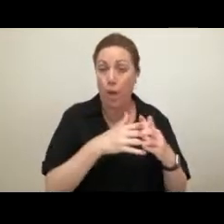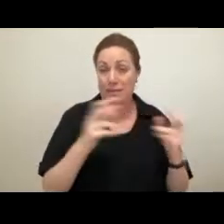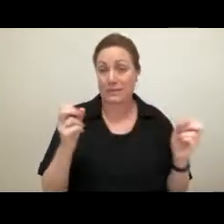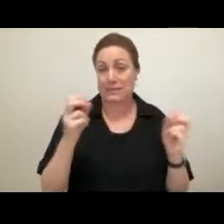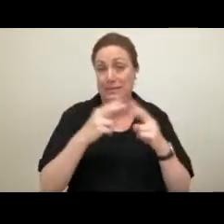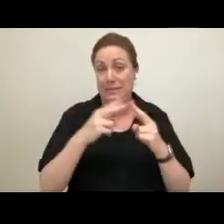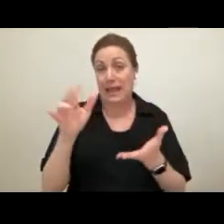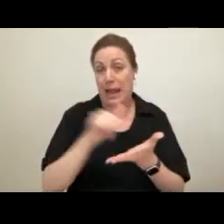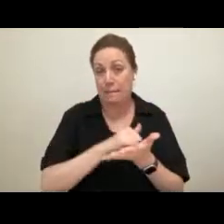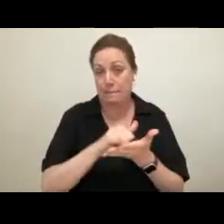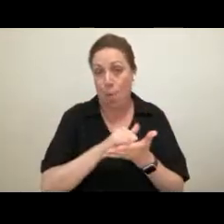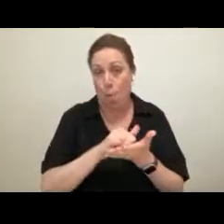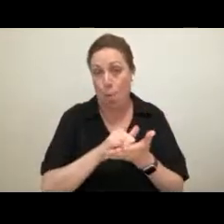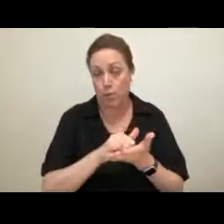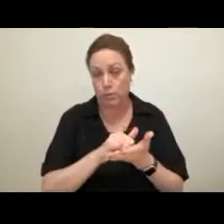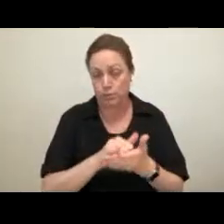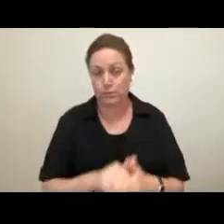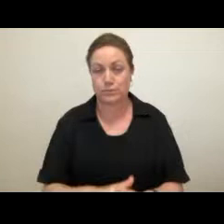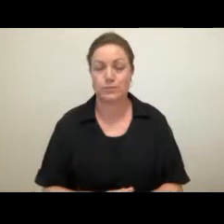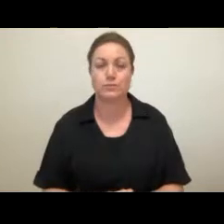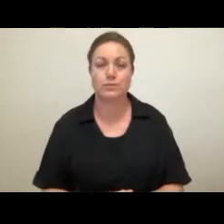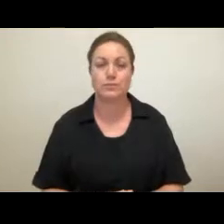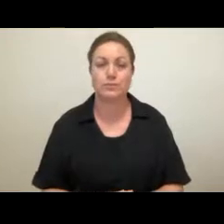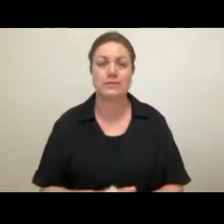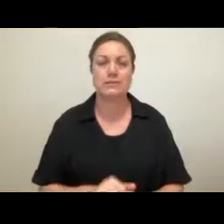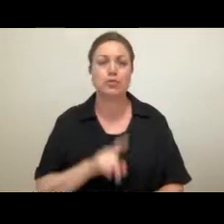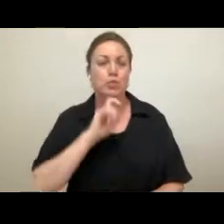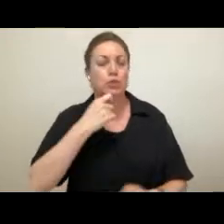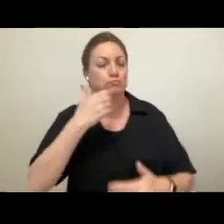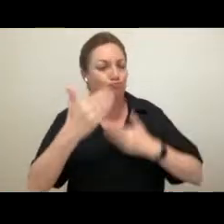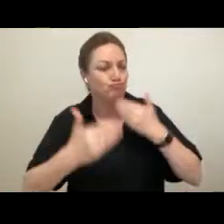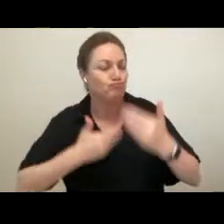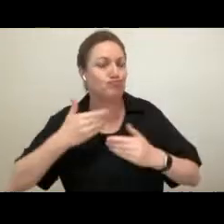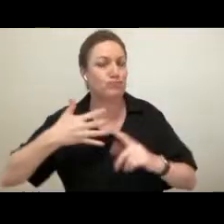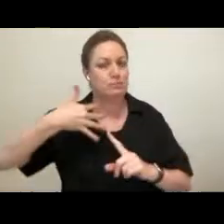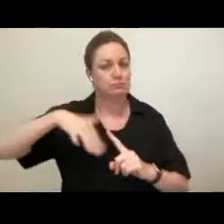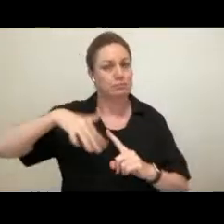of a background to this incredible project.